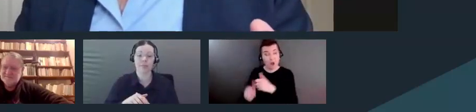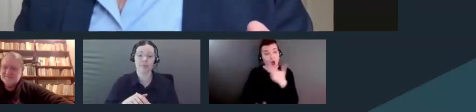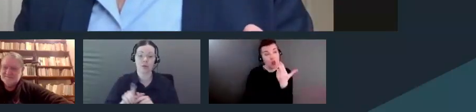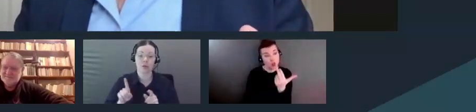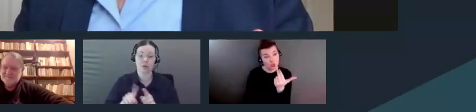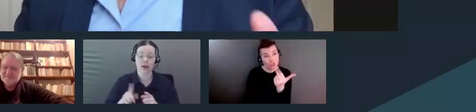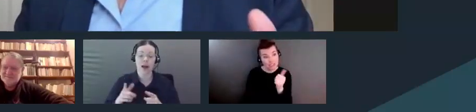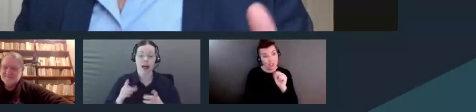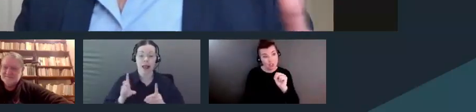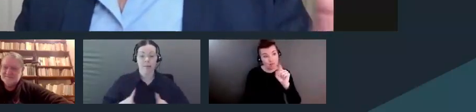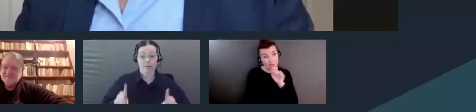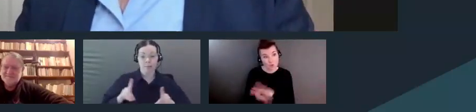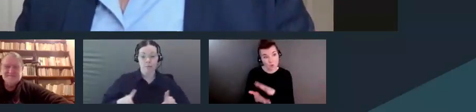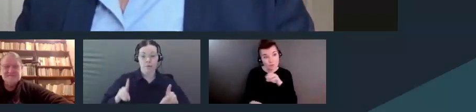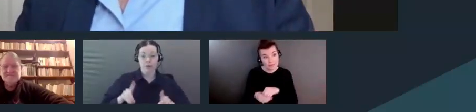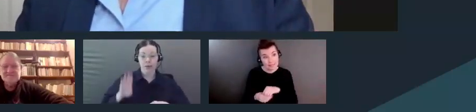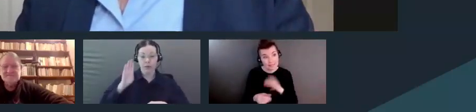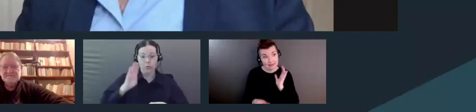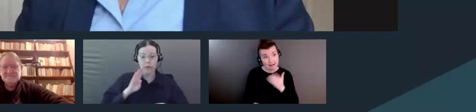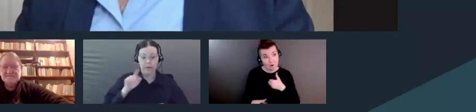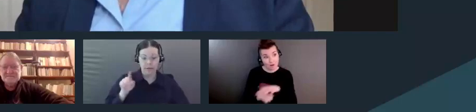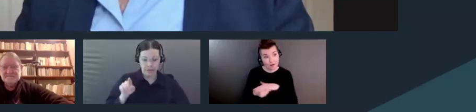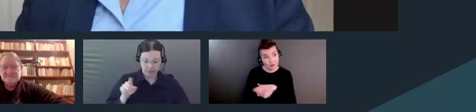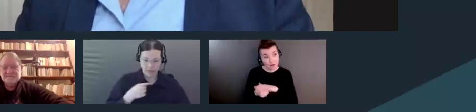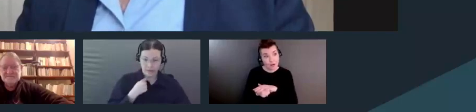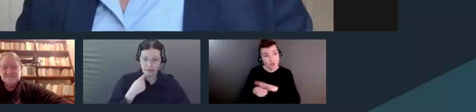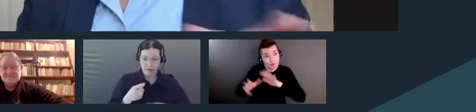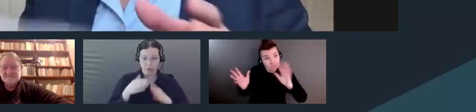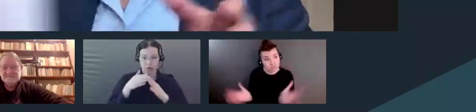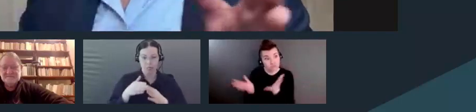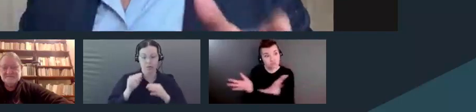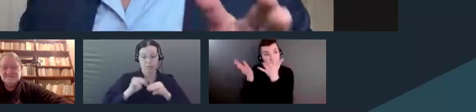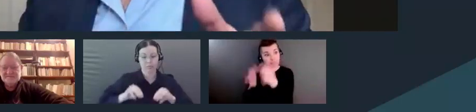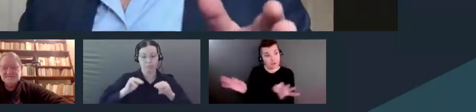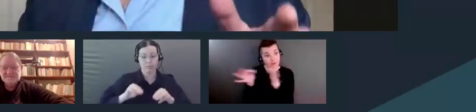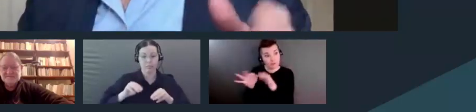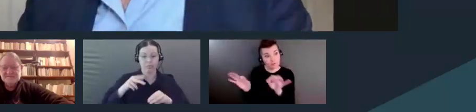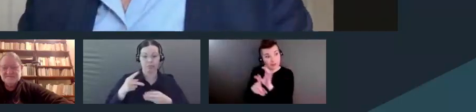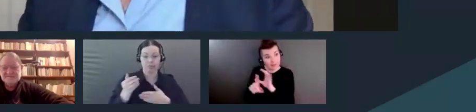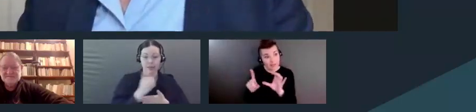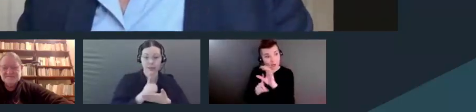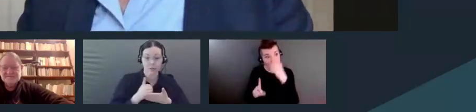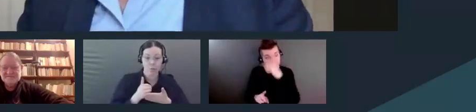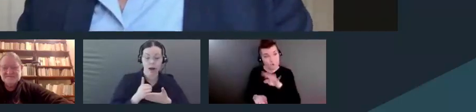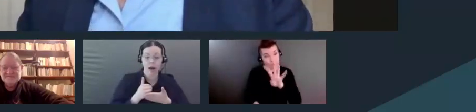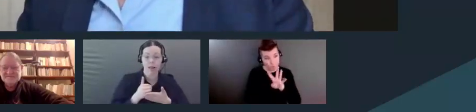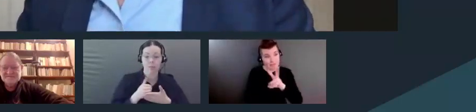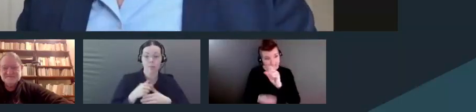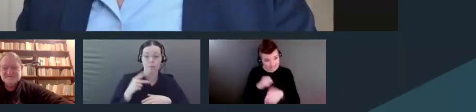Nunavut to restore and support Inuit culture and language for 46 years?